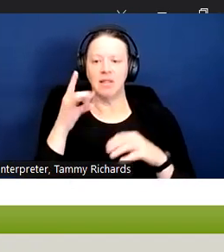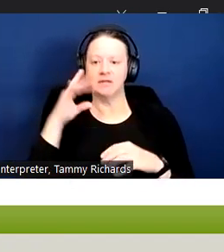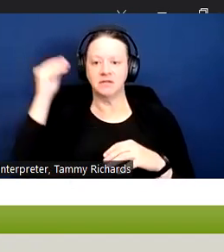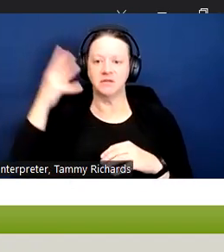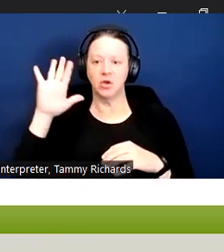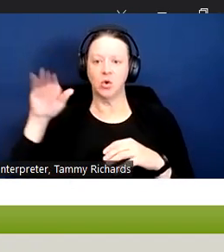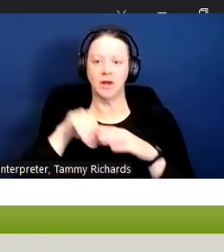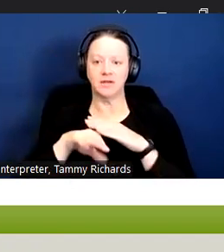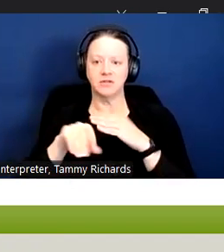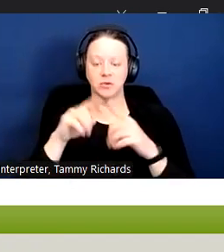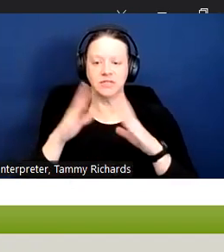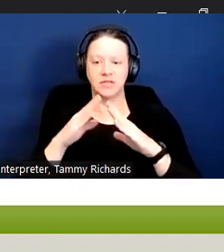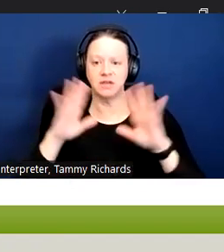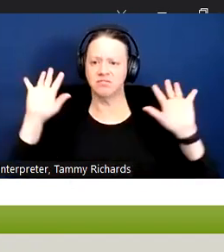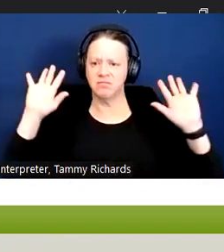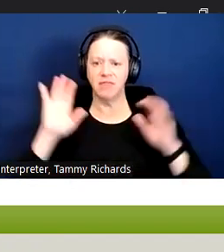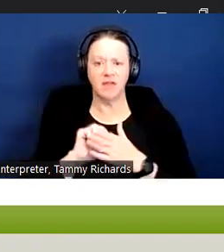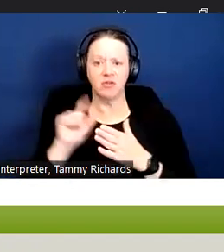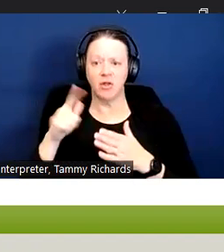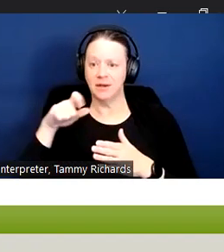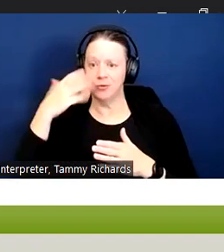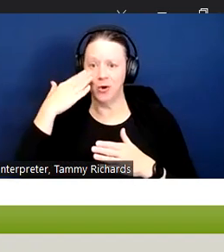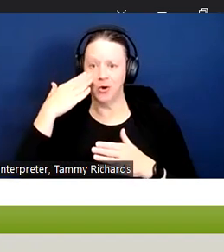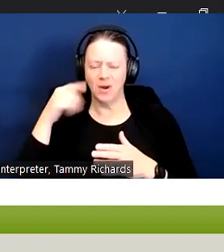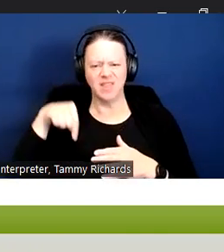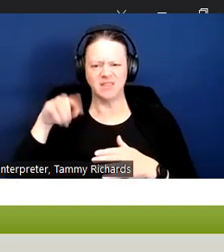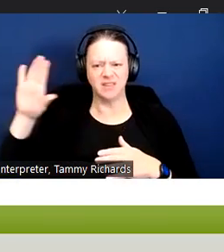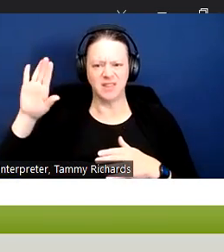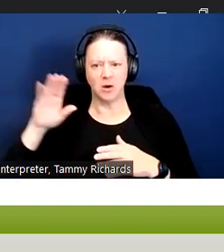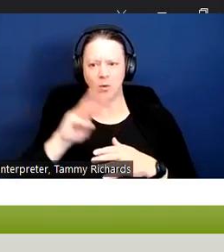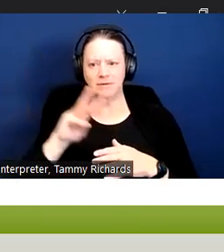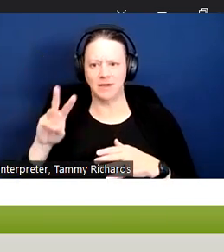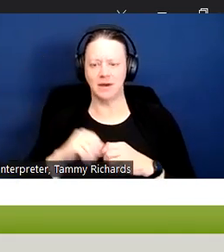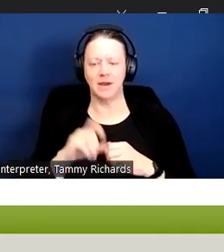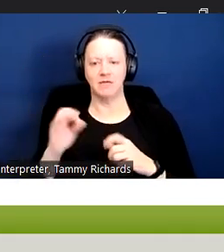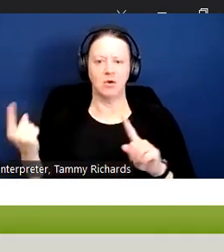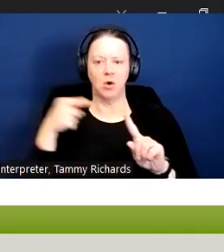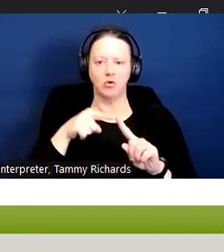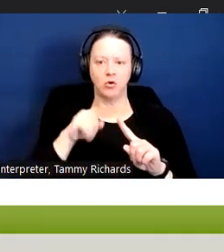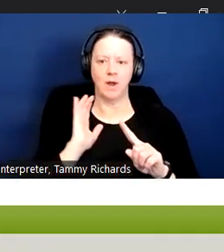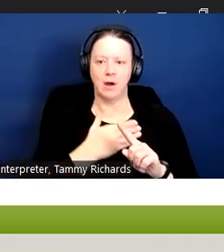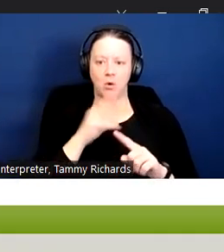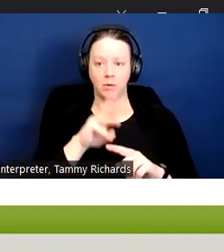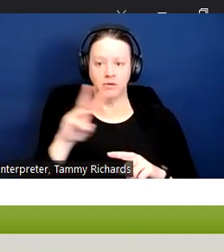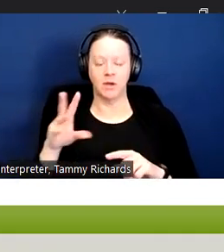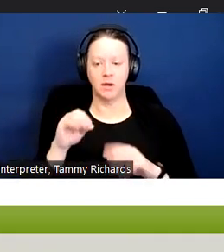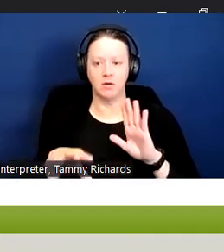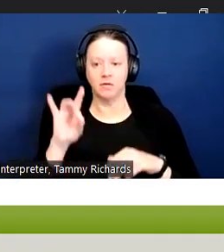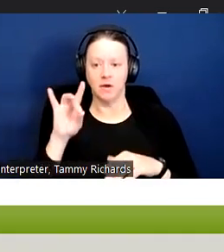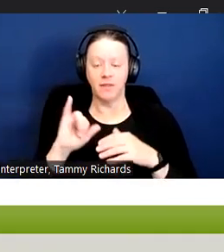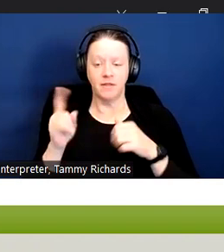know. I needed to know that this was their website. If you go to, say, our website and you find the